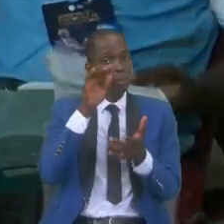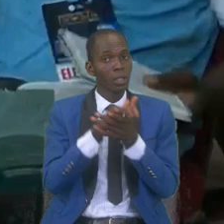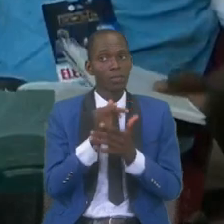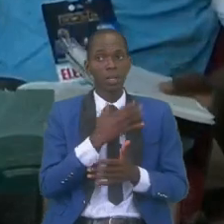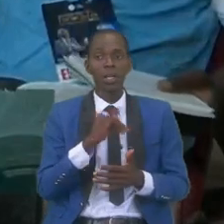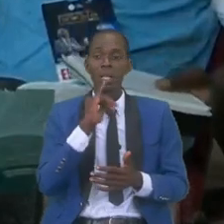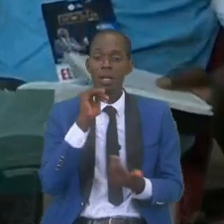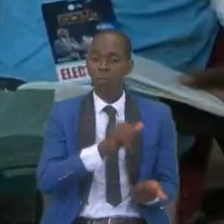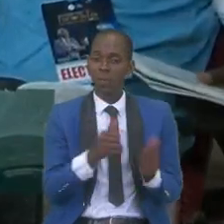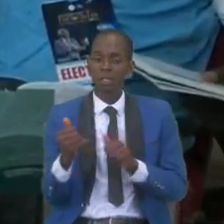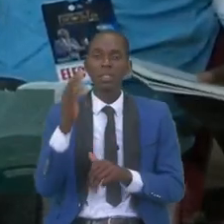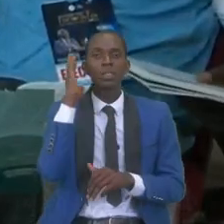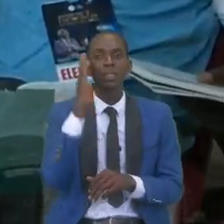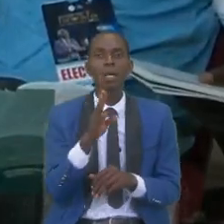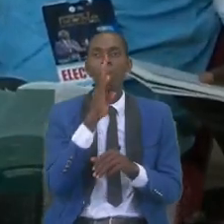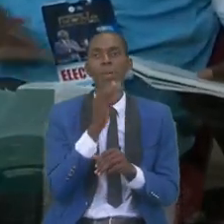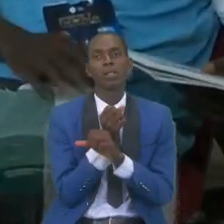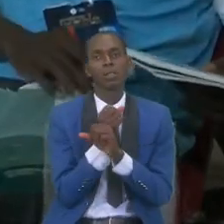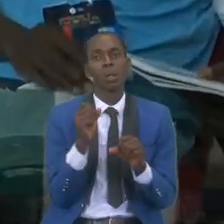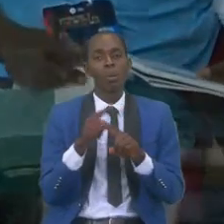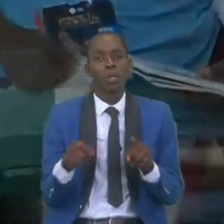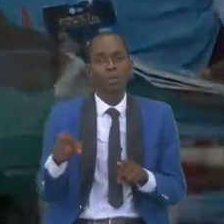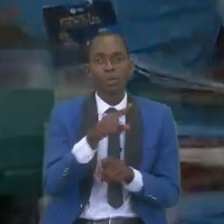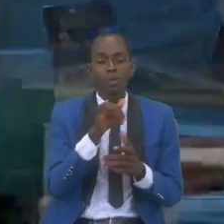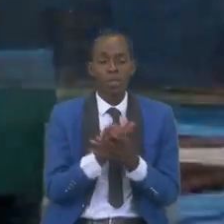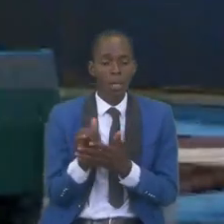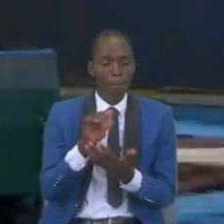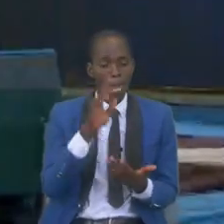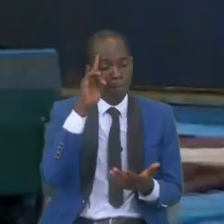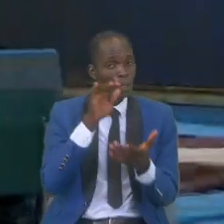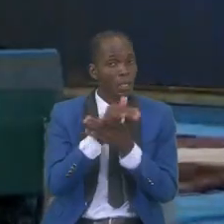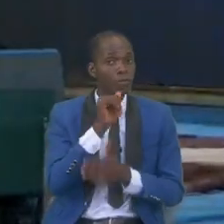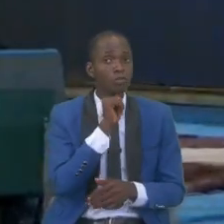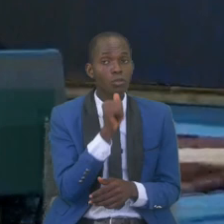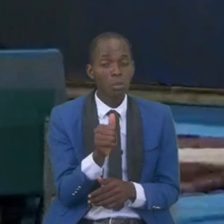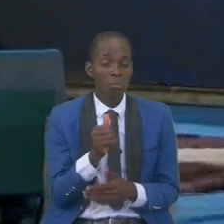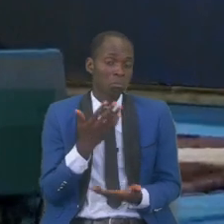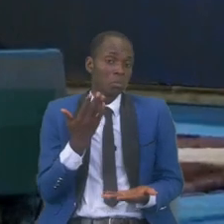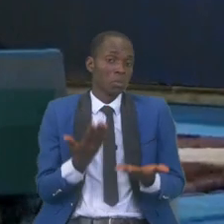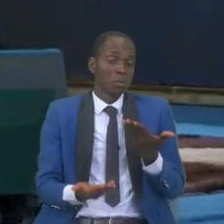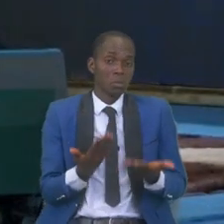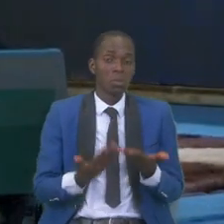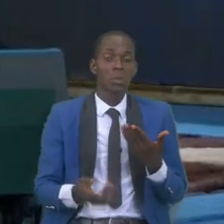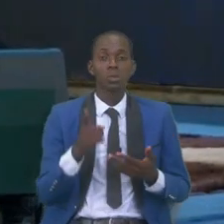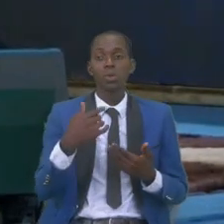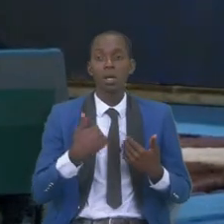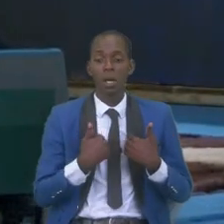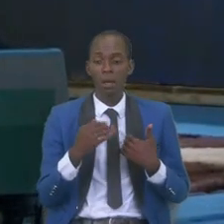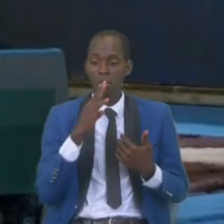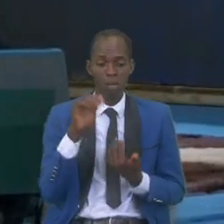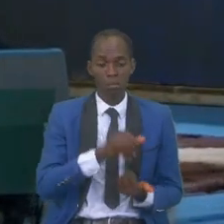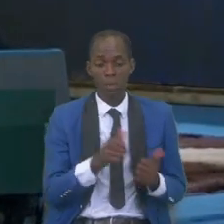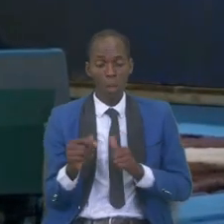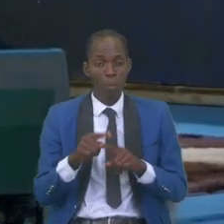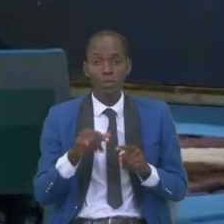be saved. But he that believeth not, even if he is baptized, if he believes not an